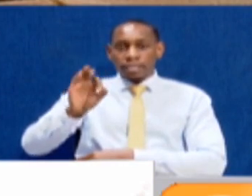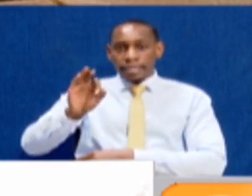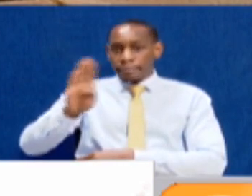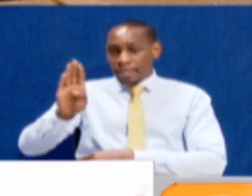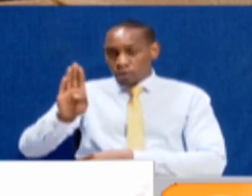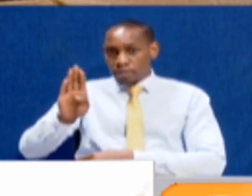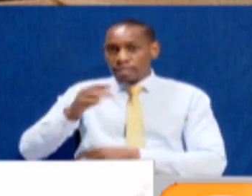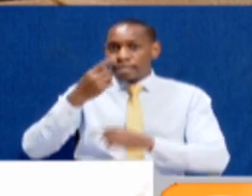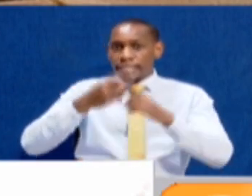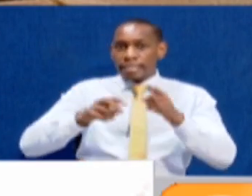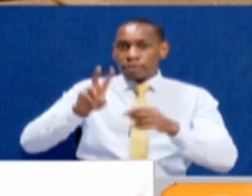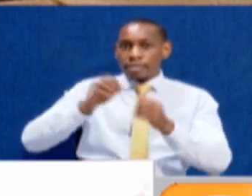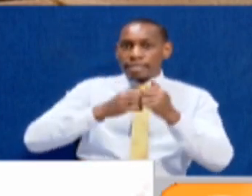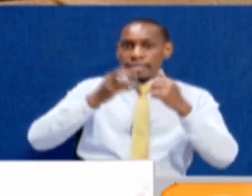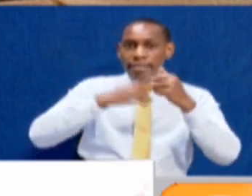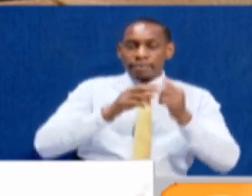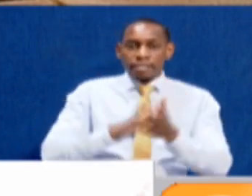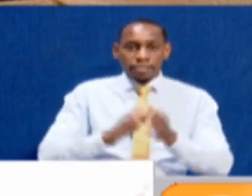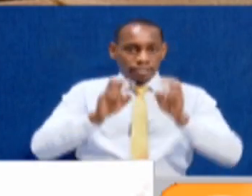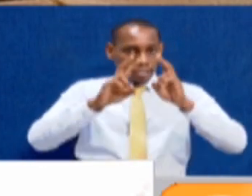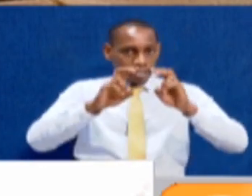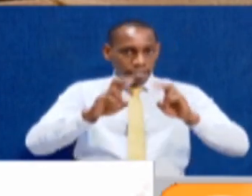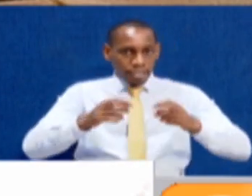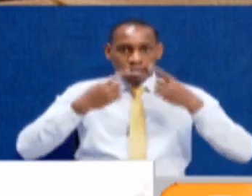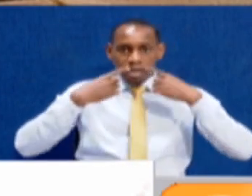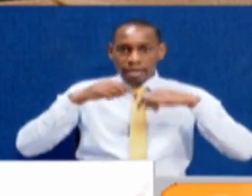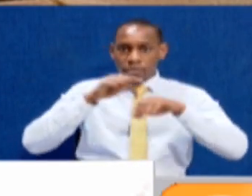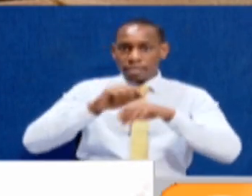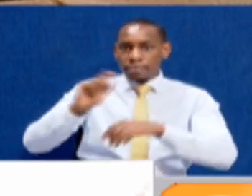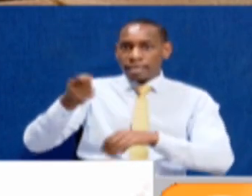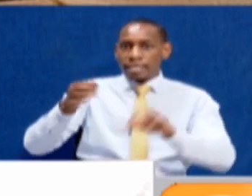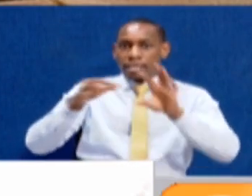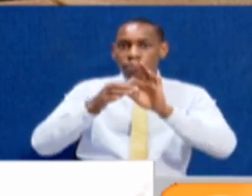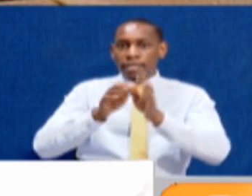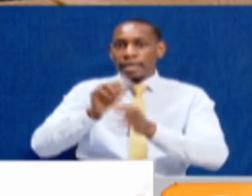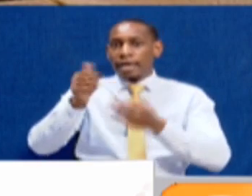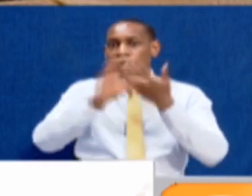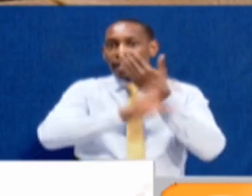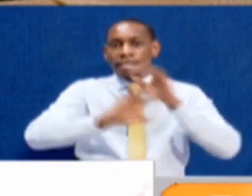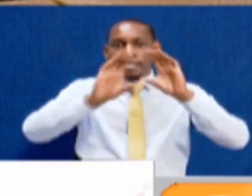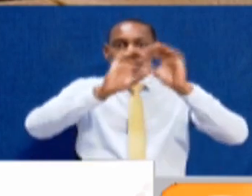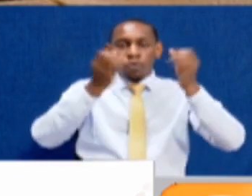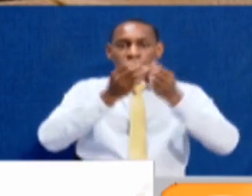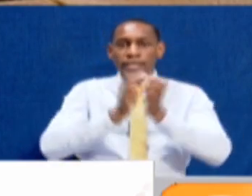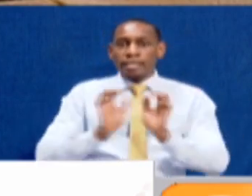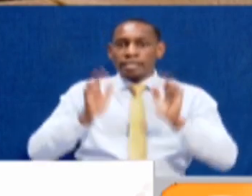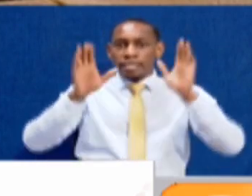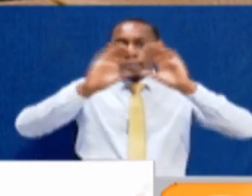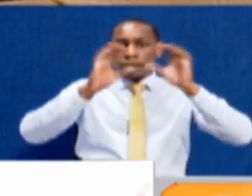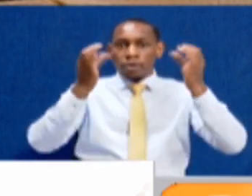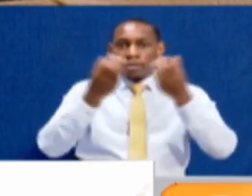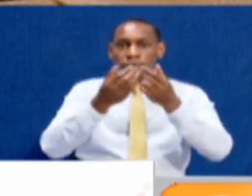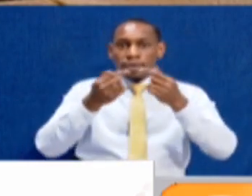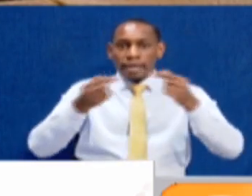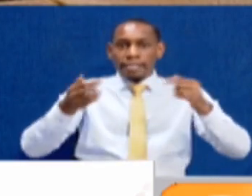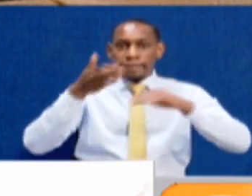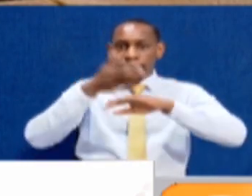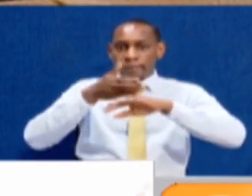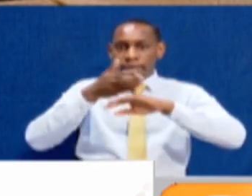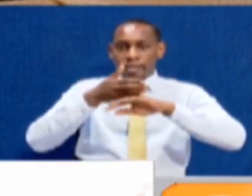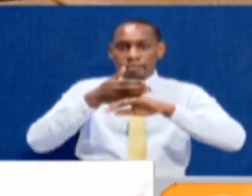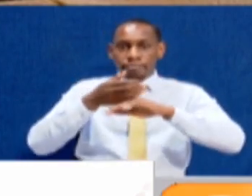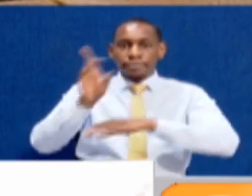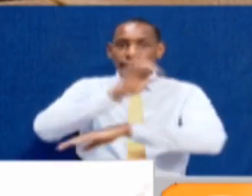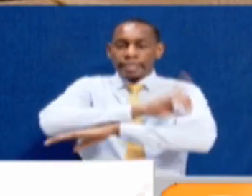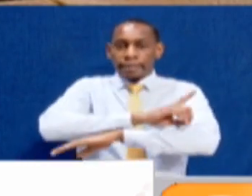billion in 2017. The study was released as Kenya joined other countries globally to mark the World